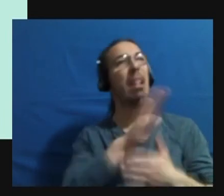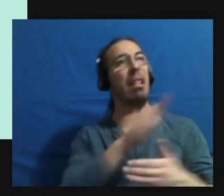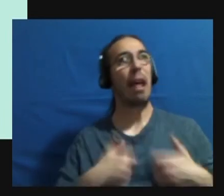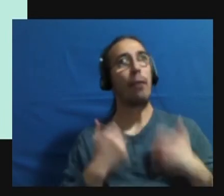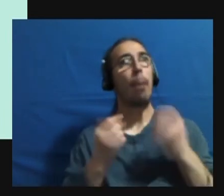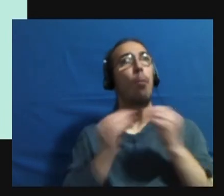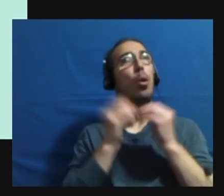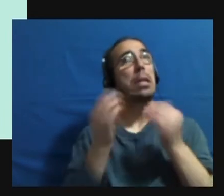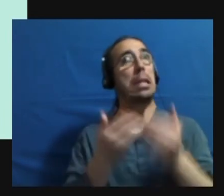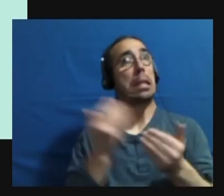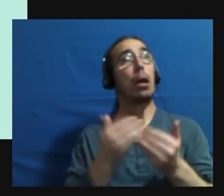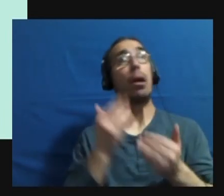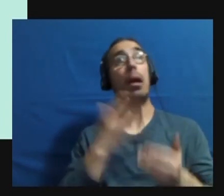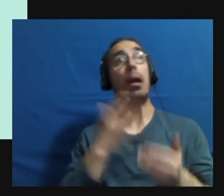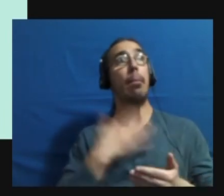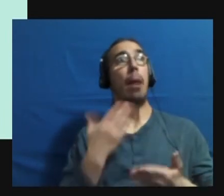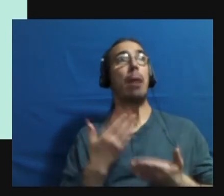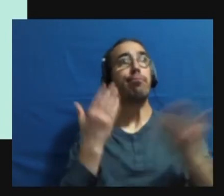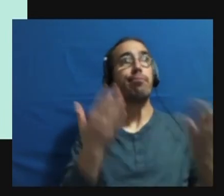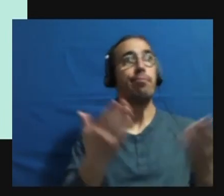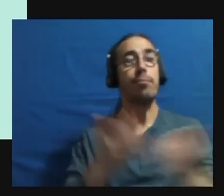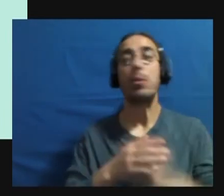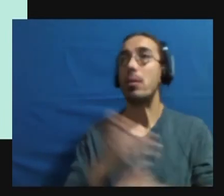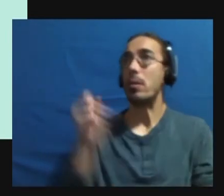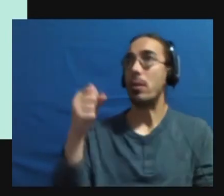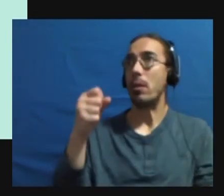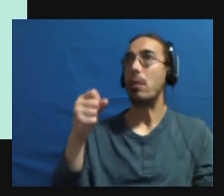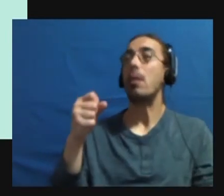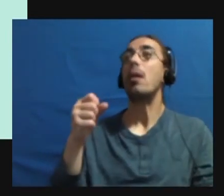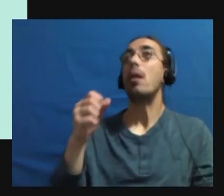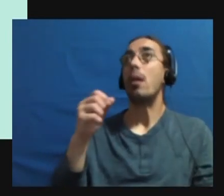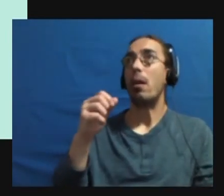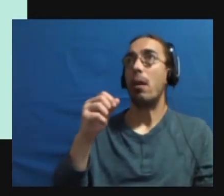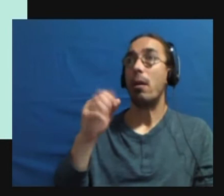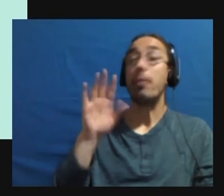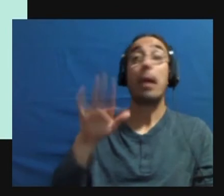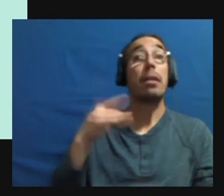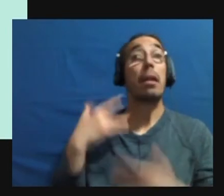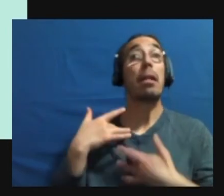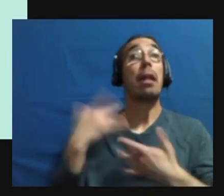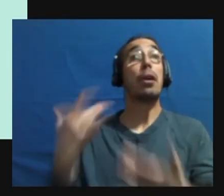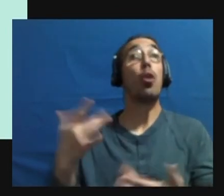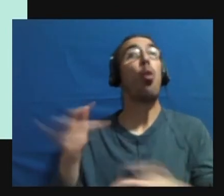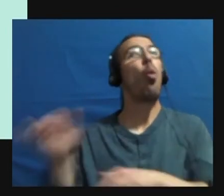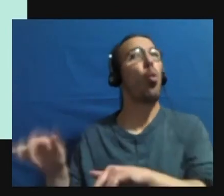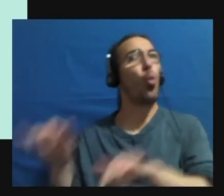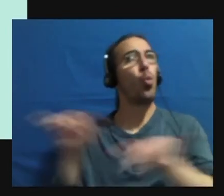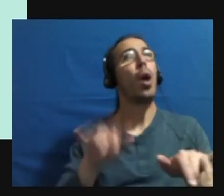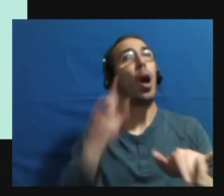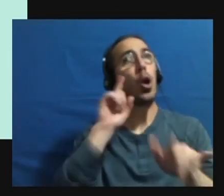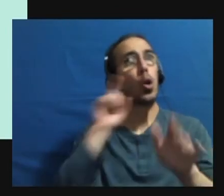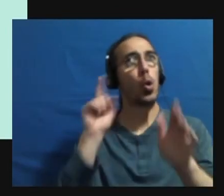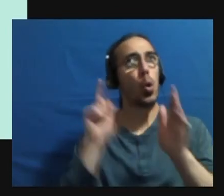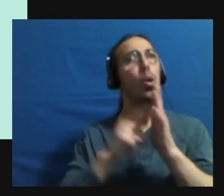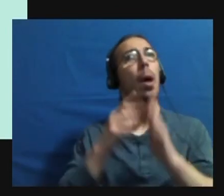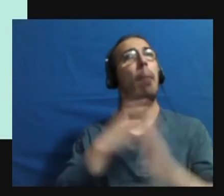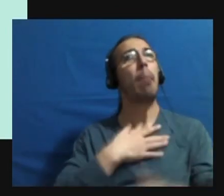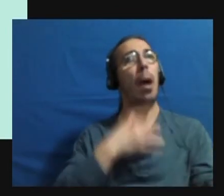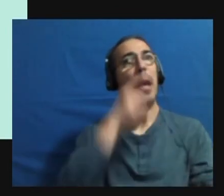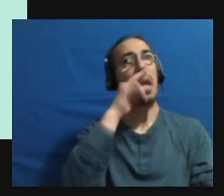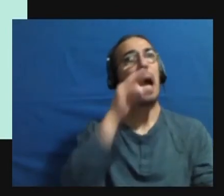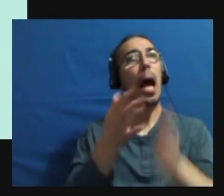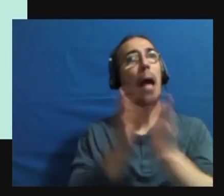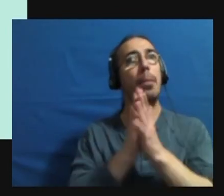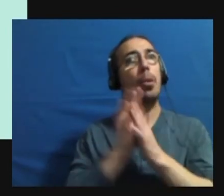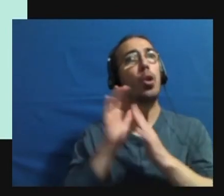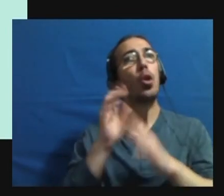guess. Sure, guess. And I think that that's very likely. And I also know that my kids sometimes ask me to do something